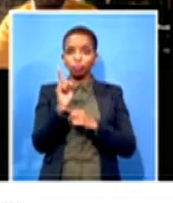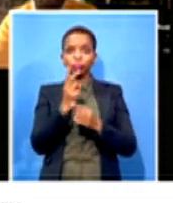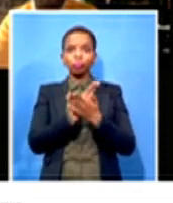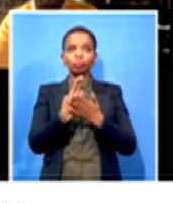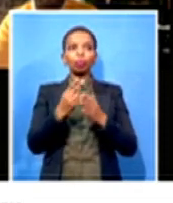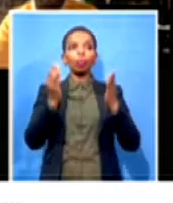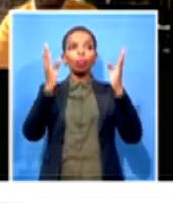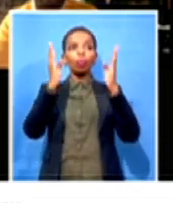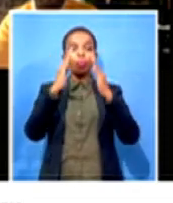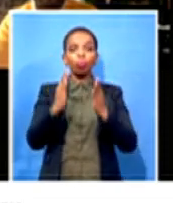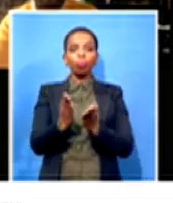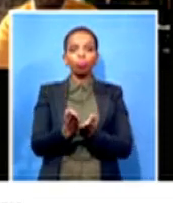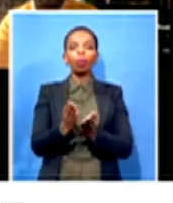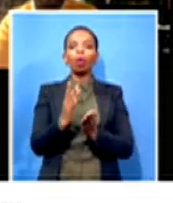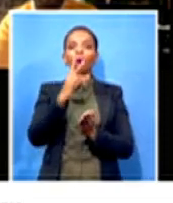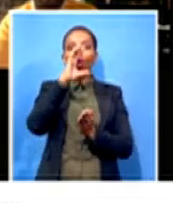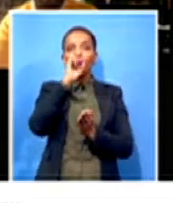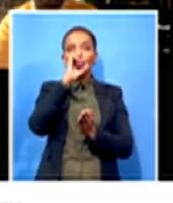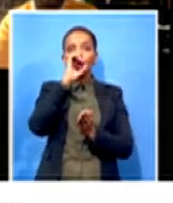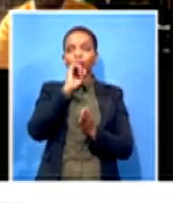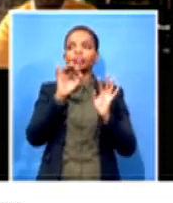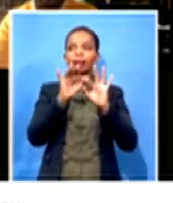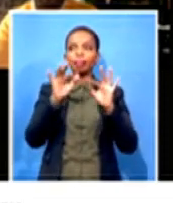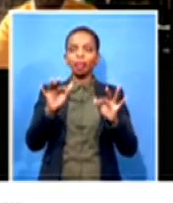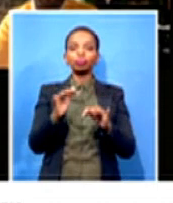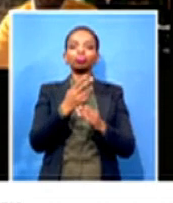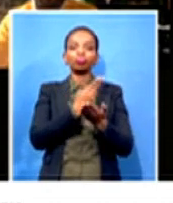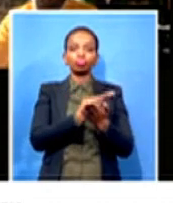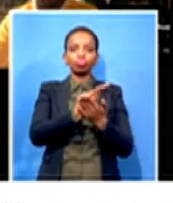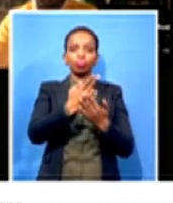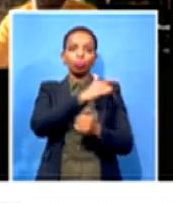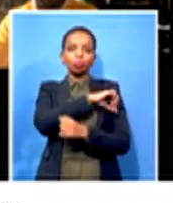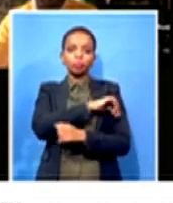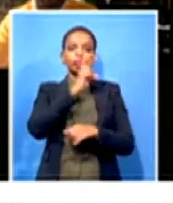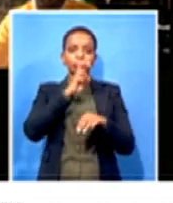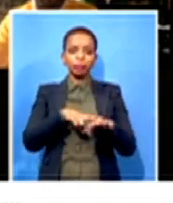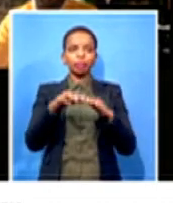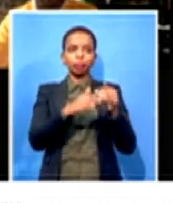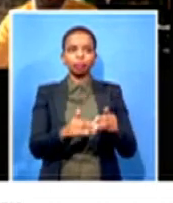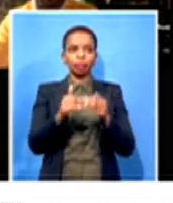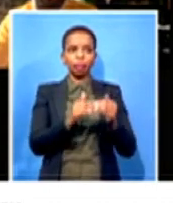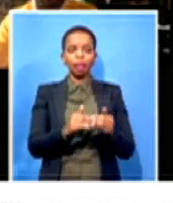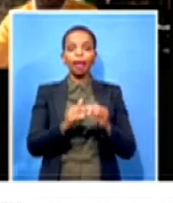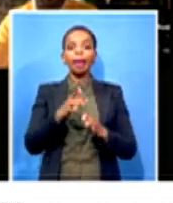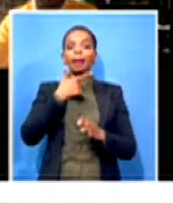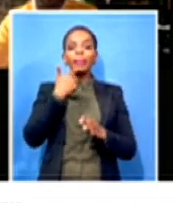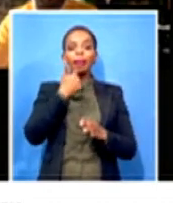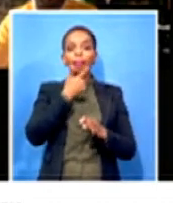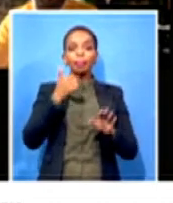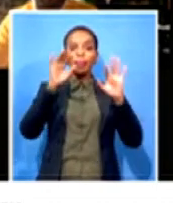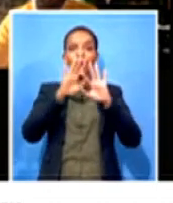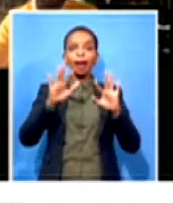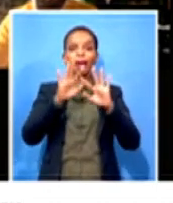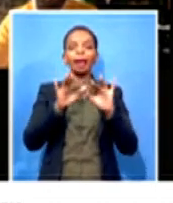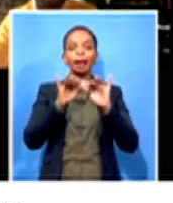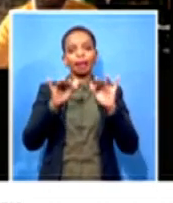hospital at the end of the study, and the purple shows the people that died. So you can see that from this data from